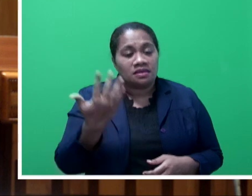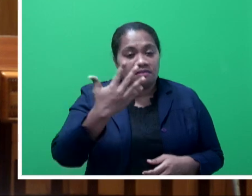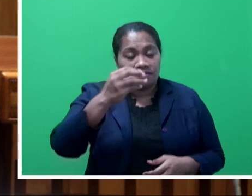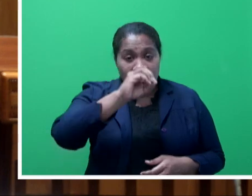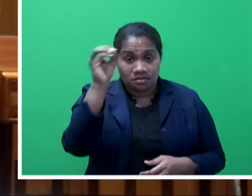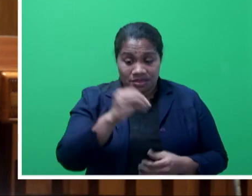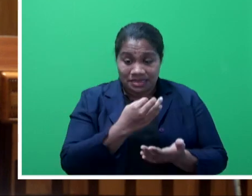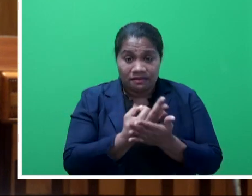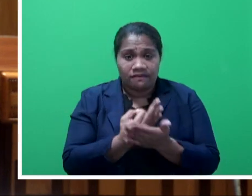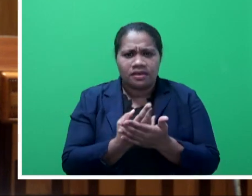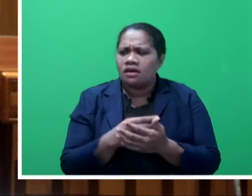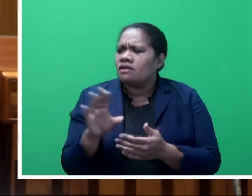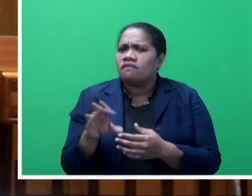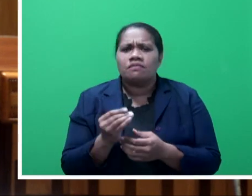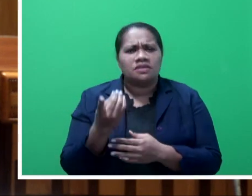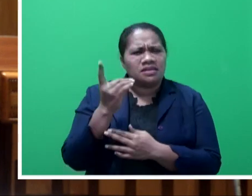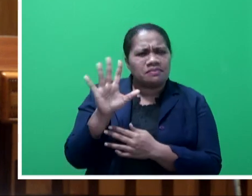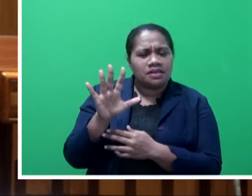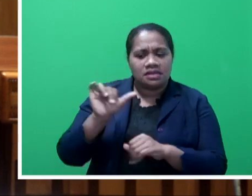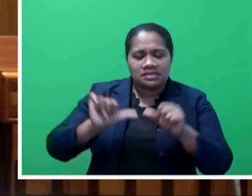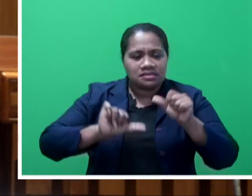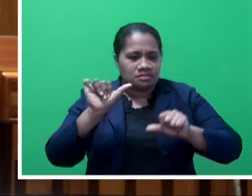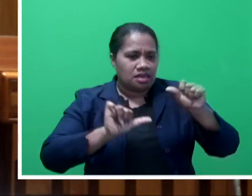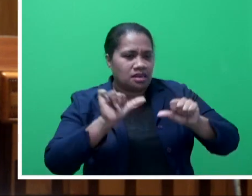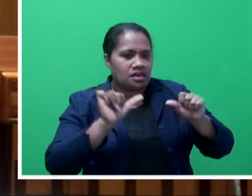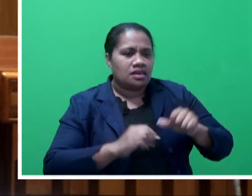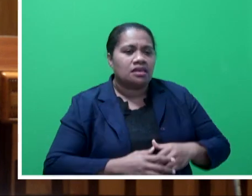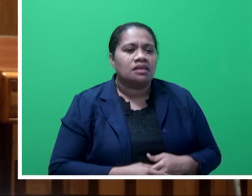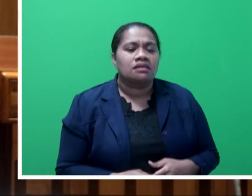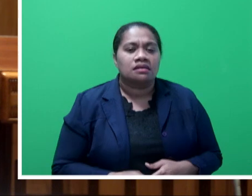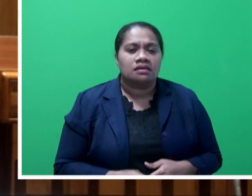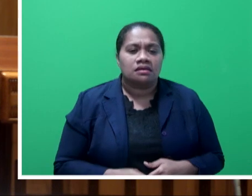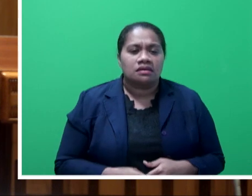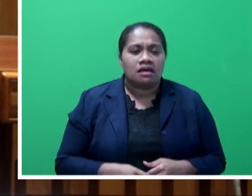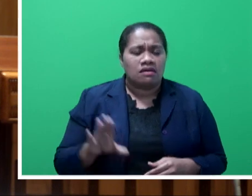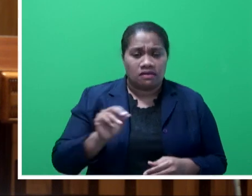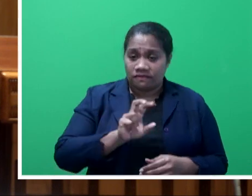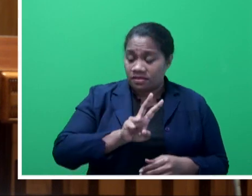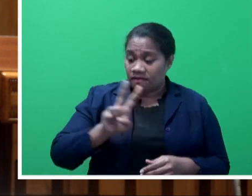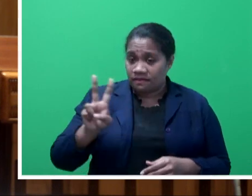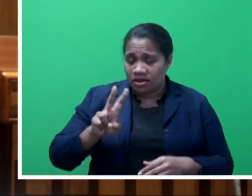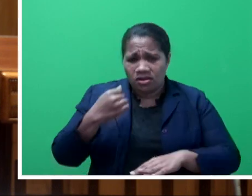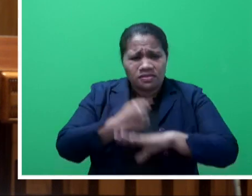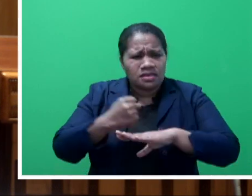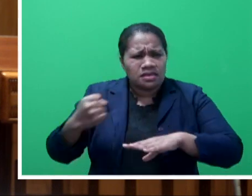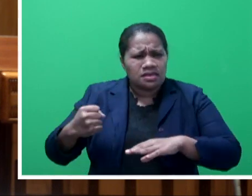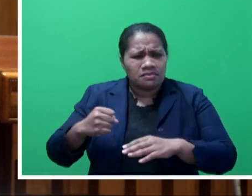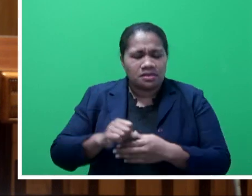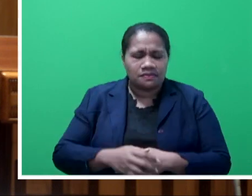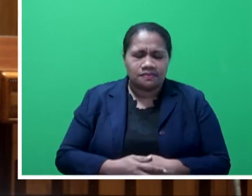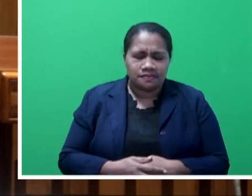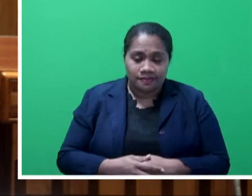is based on an independent assessment by BNP Paribas of the implied value the government guarantees of $455